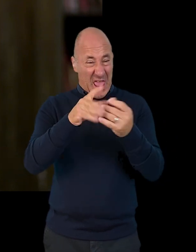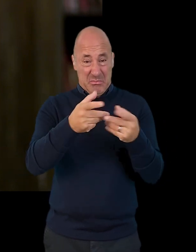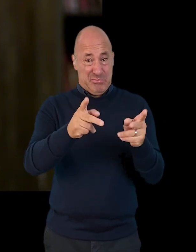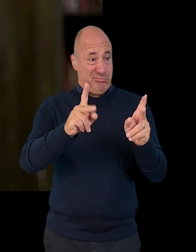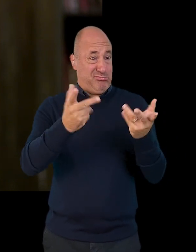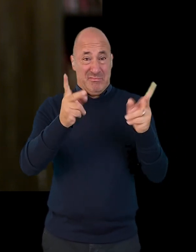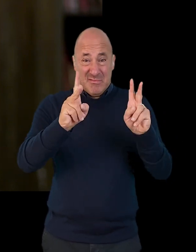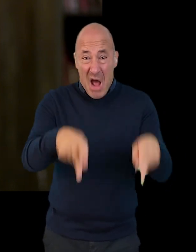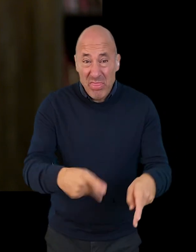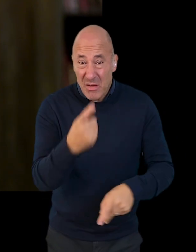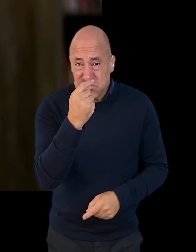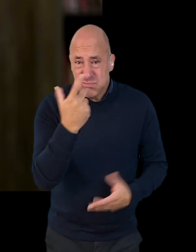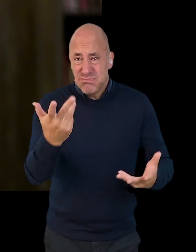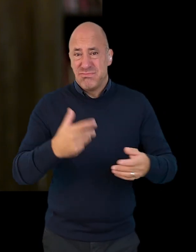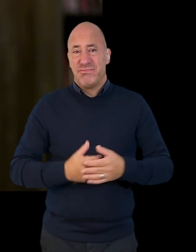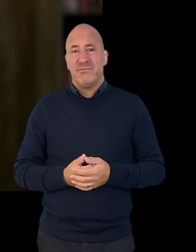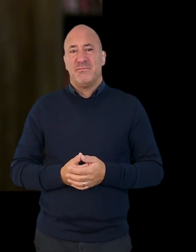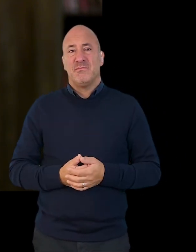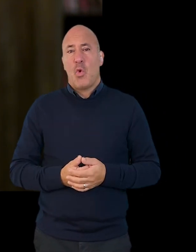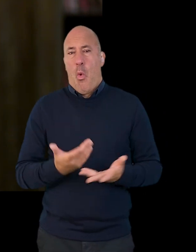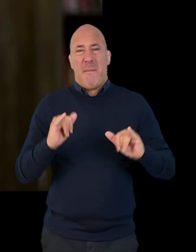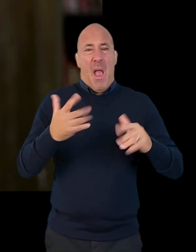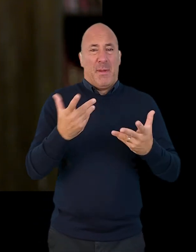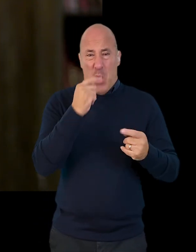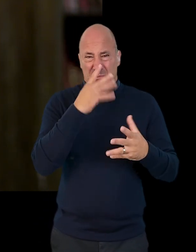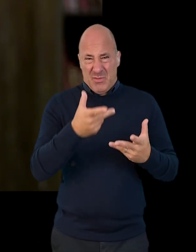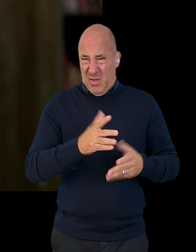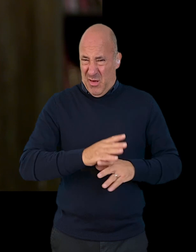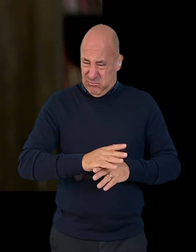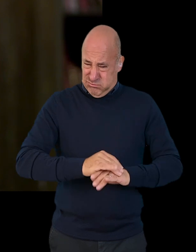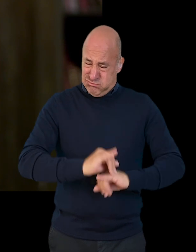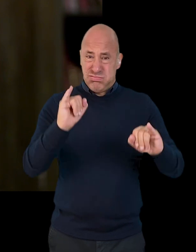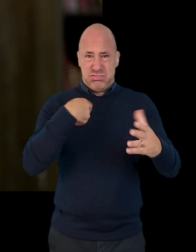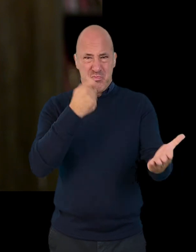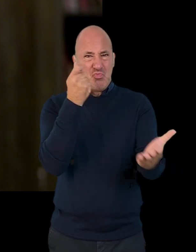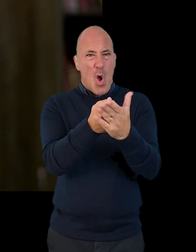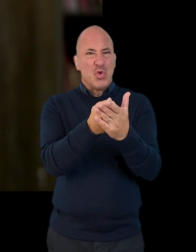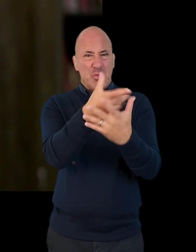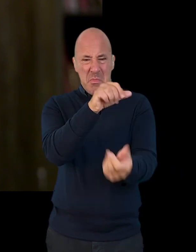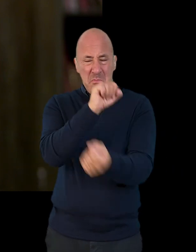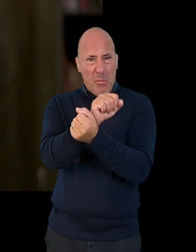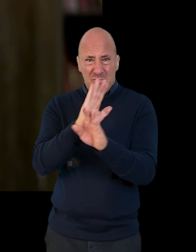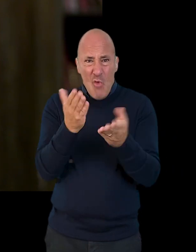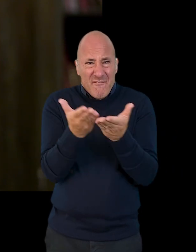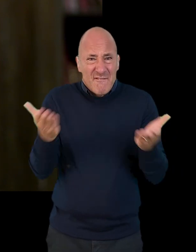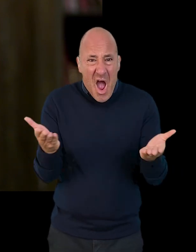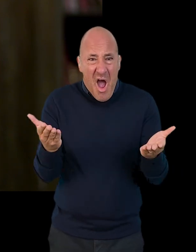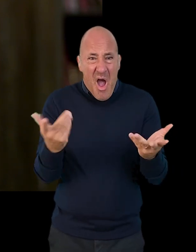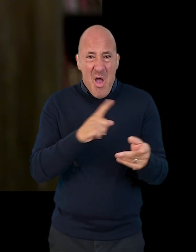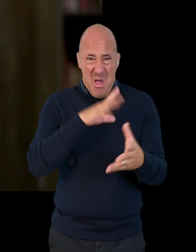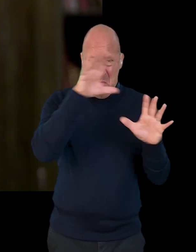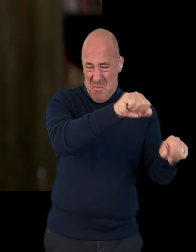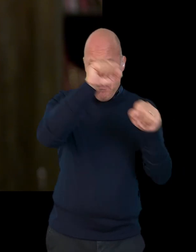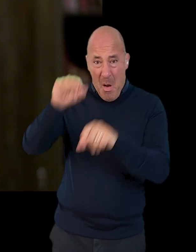physical violence, could even mean death. It may mean an unfair, serious prosecution, being detained